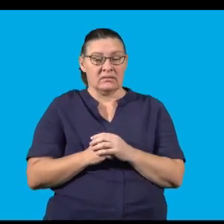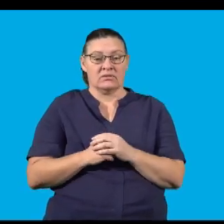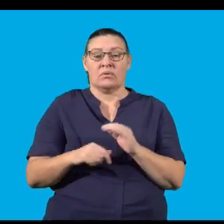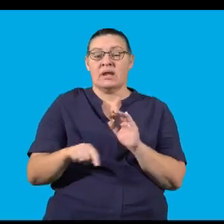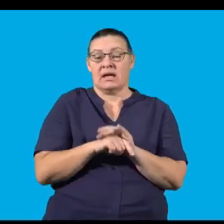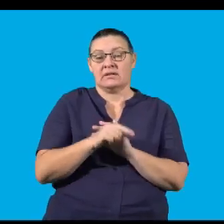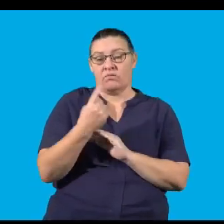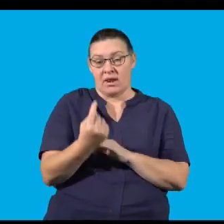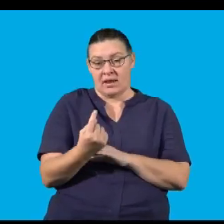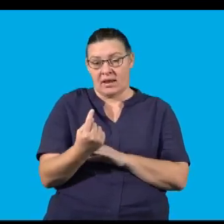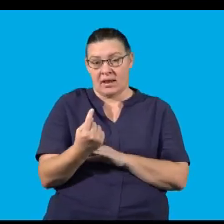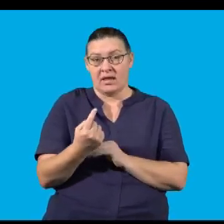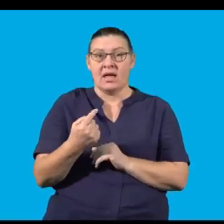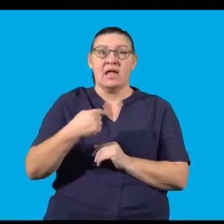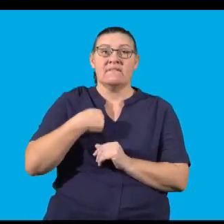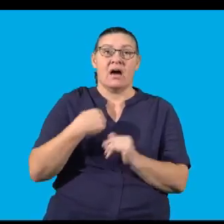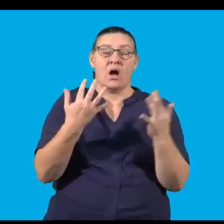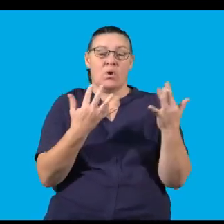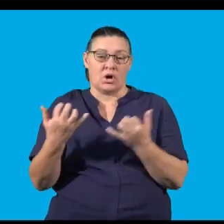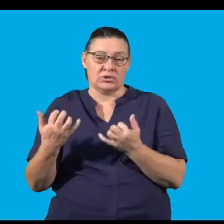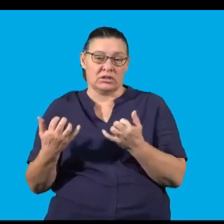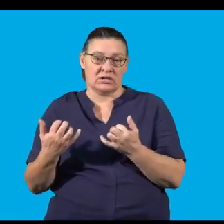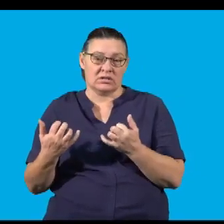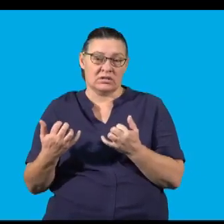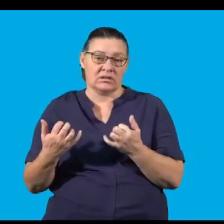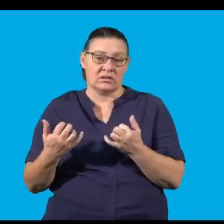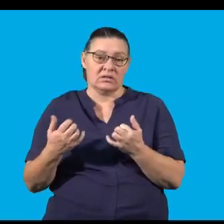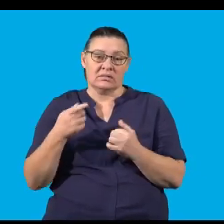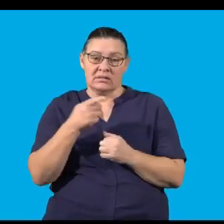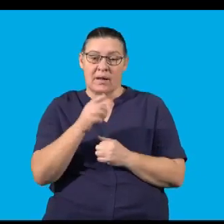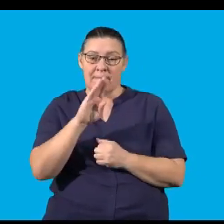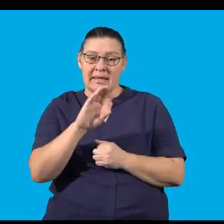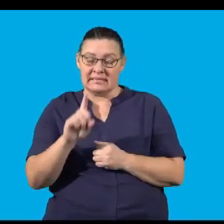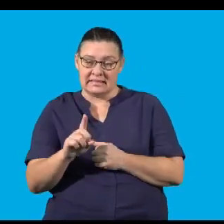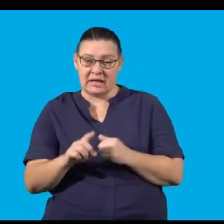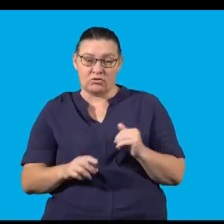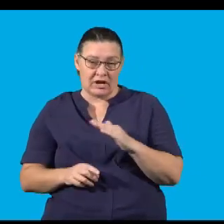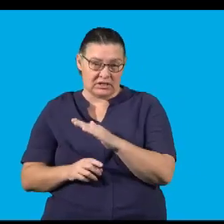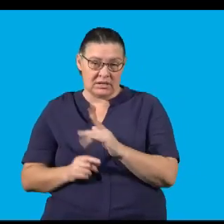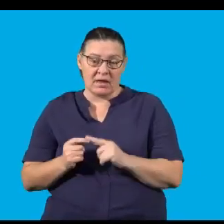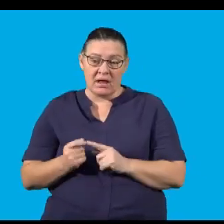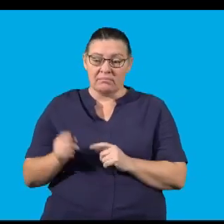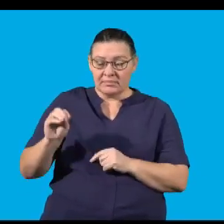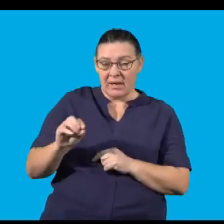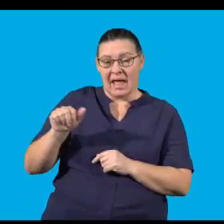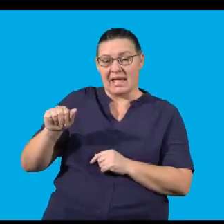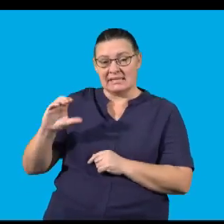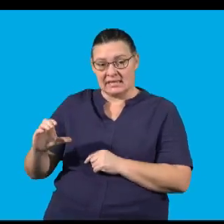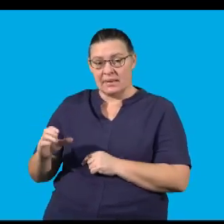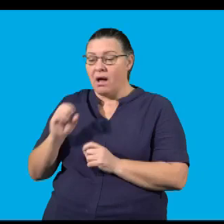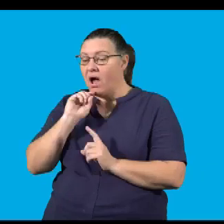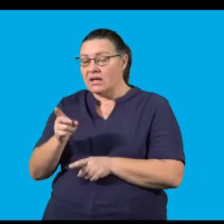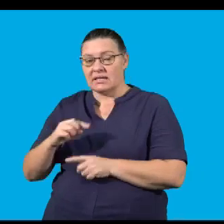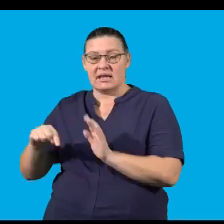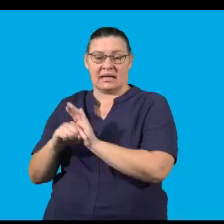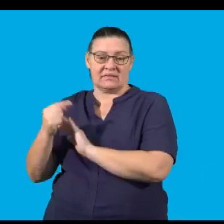of their gradients is negative 1. So if I work out the gradient of BD and I can show that when I times it to the gradient of AC, my